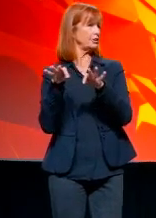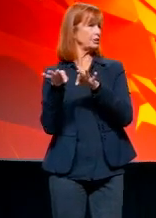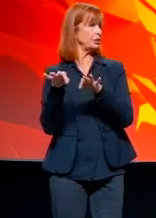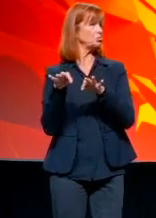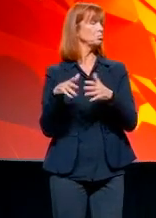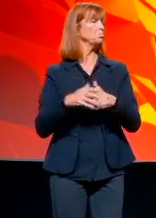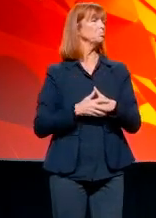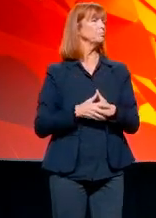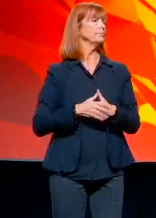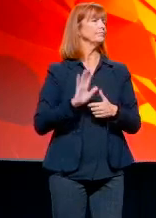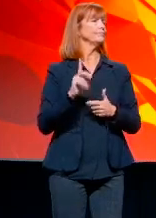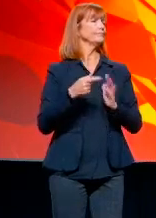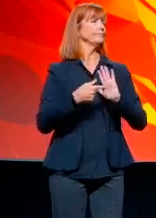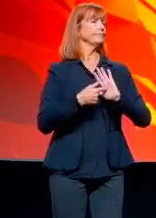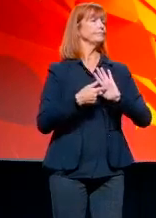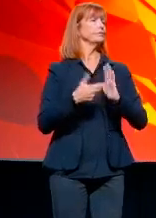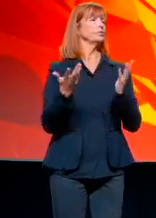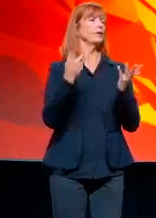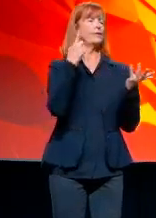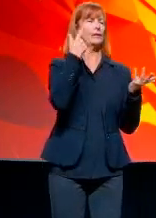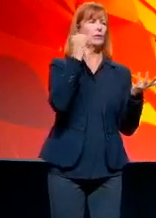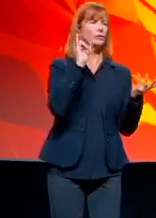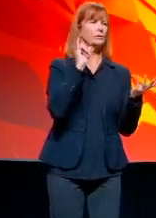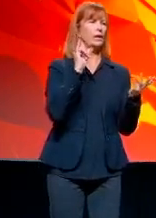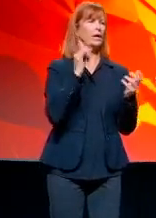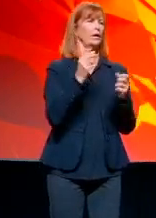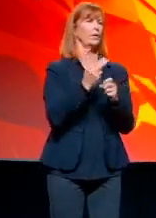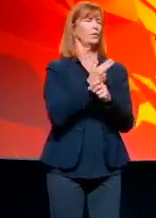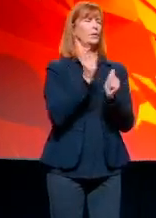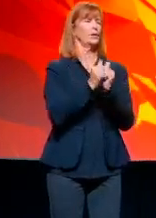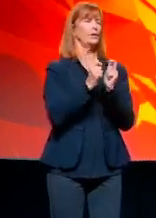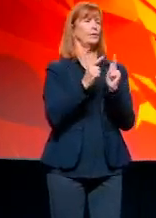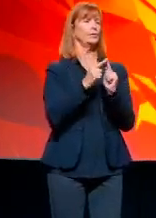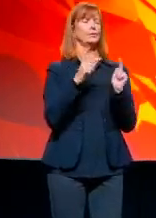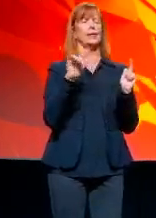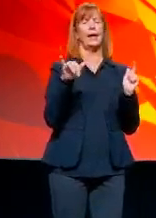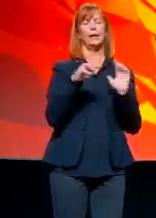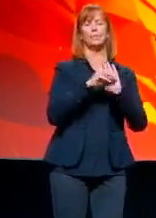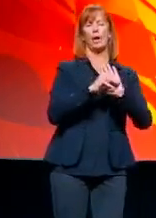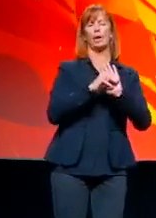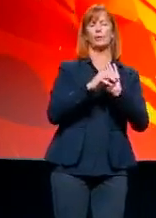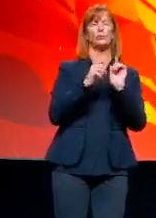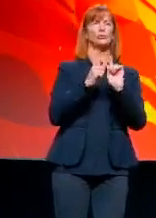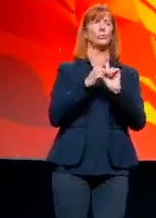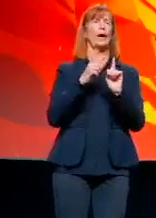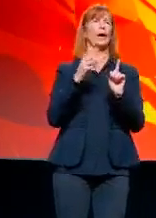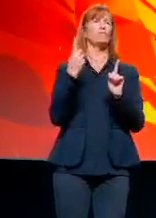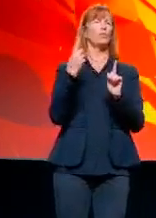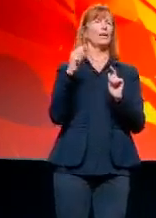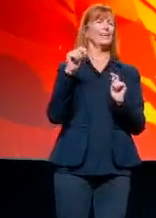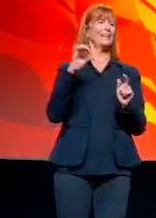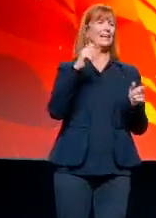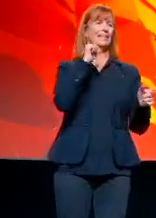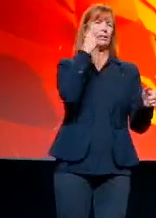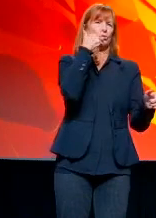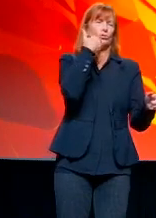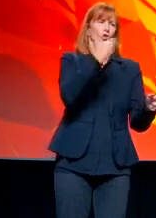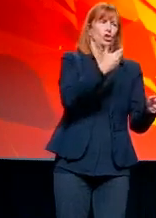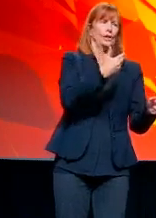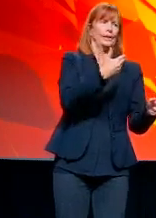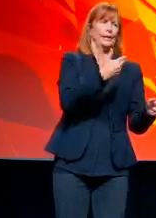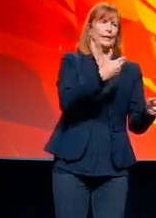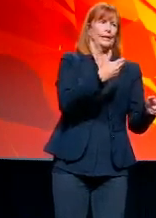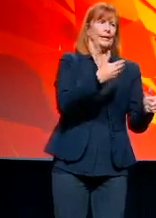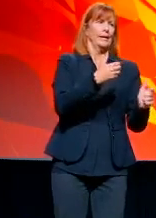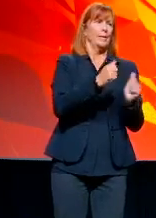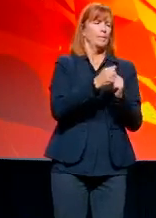you kind of how the three steps look like, so we use the text to 3D models to create a 3D asset that does not look good, but also they have the physical